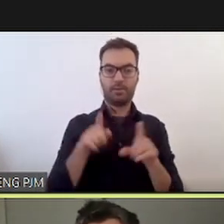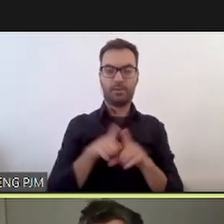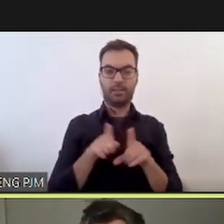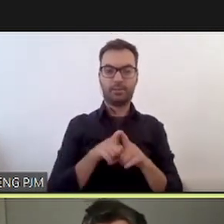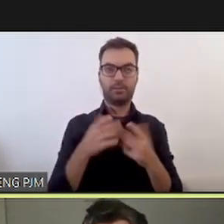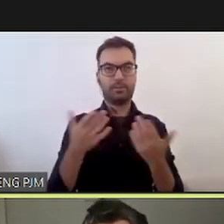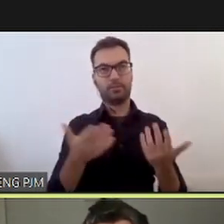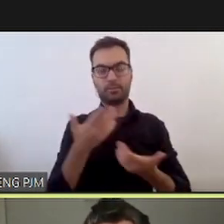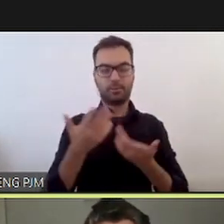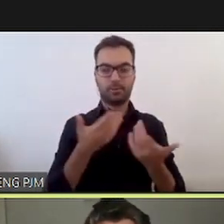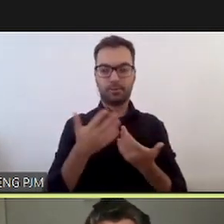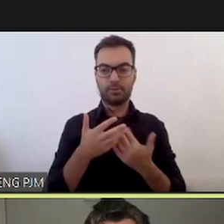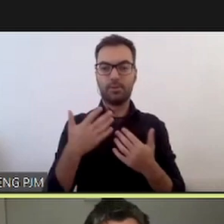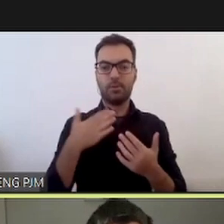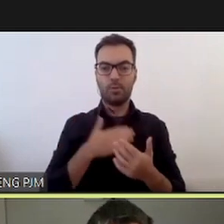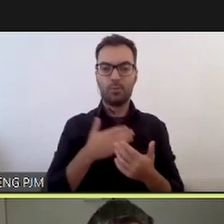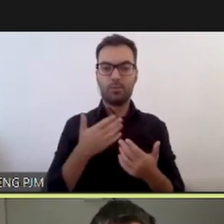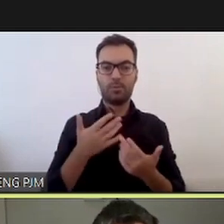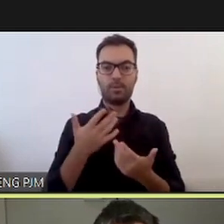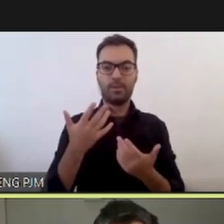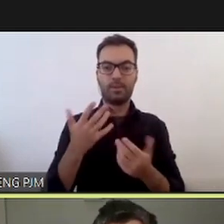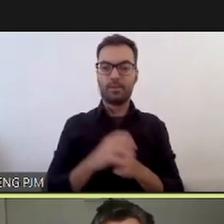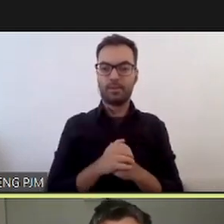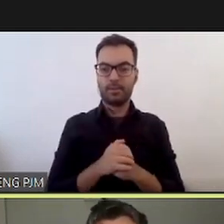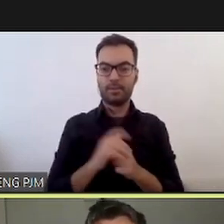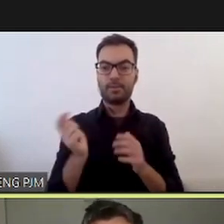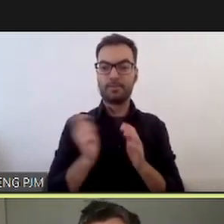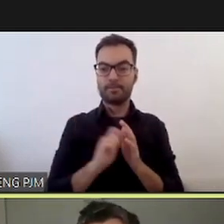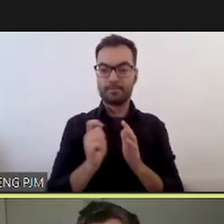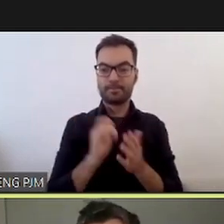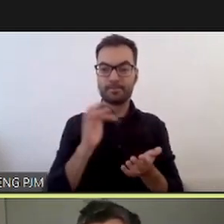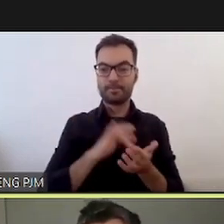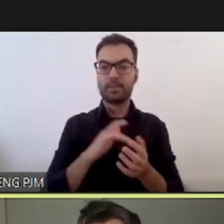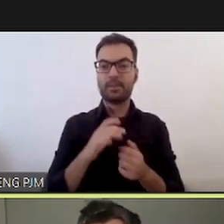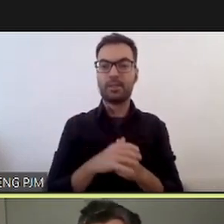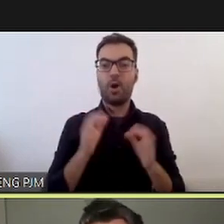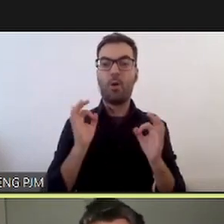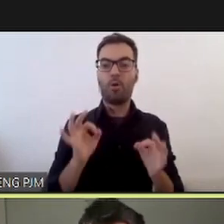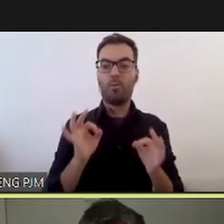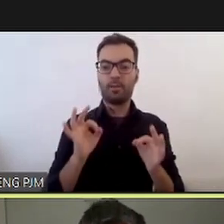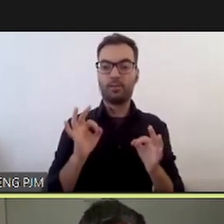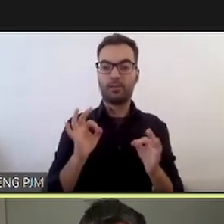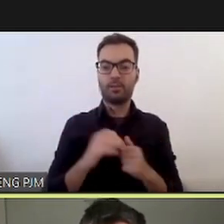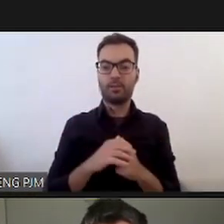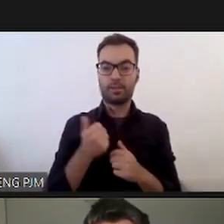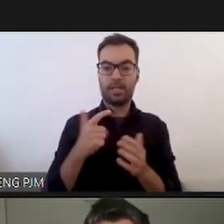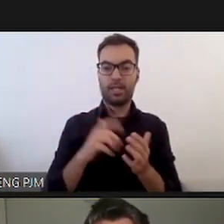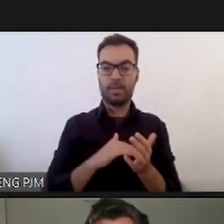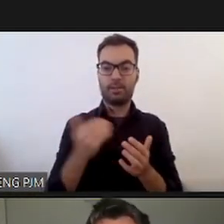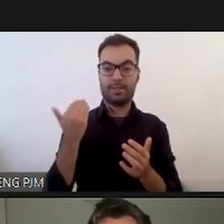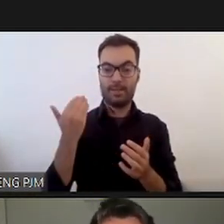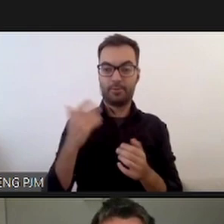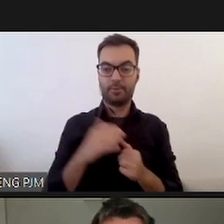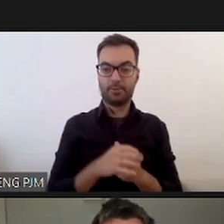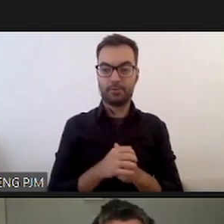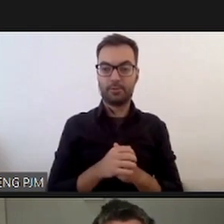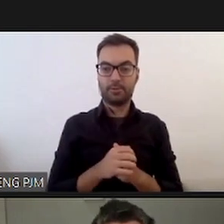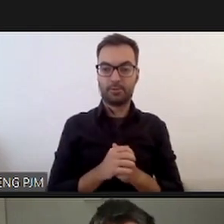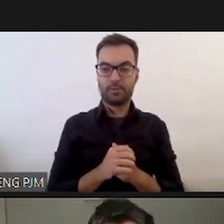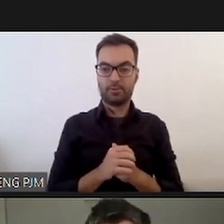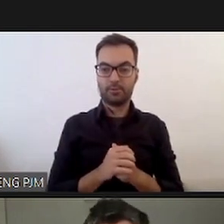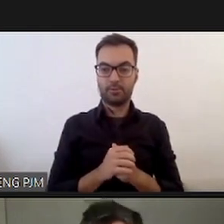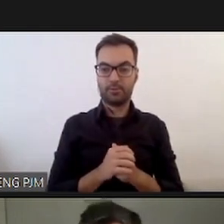very eager to go there because we currently, a few months ago, we generated